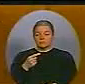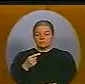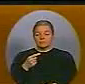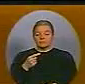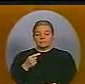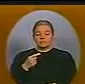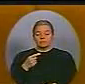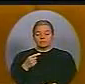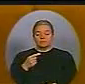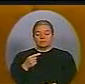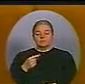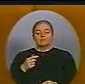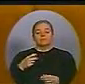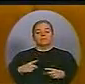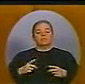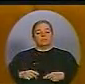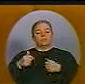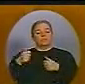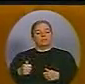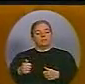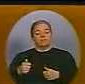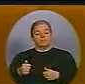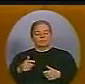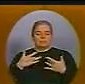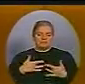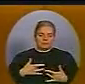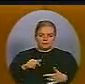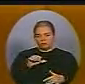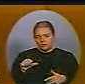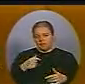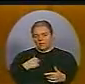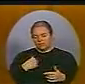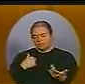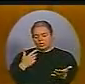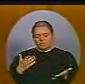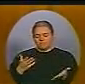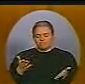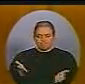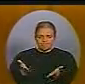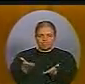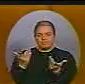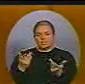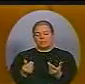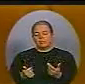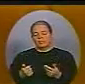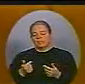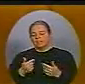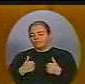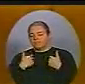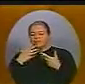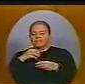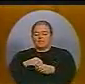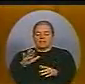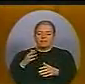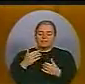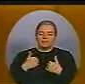would suggest that he put a little spice in his life, but then he'd end up on the NDP's sodium registry. Maybe a